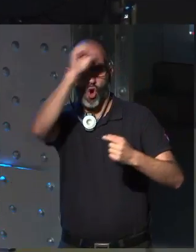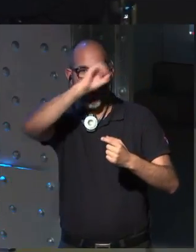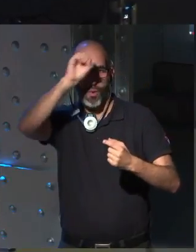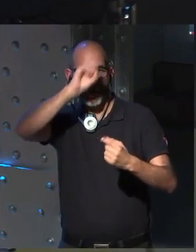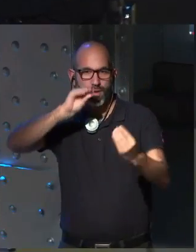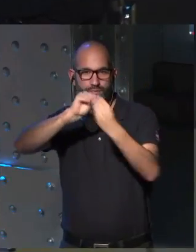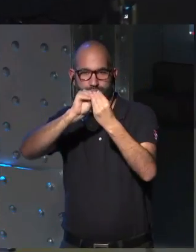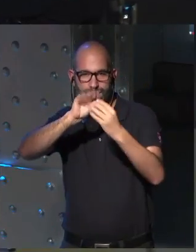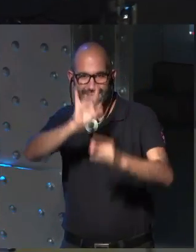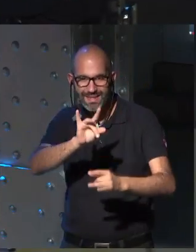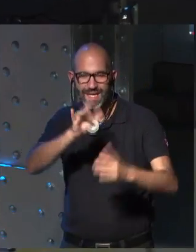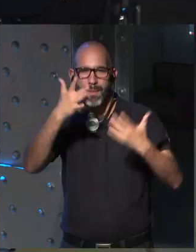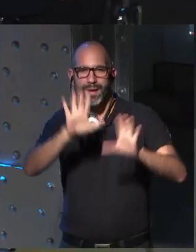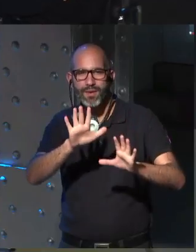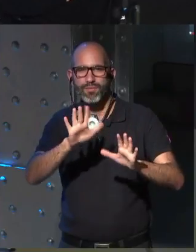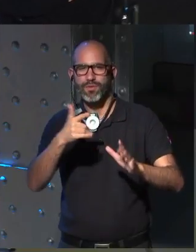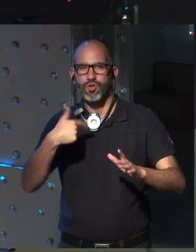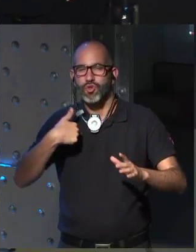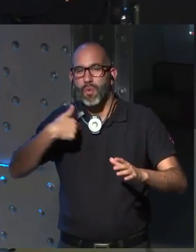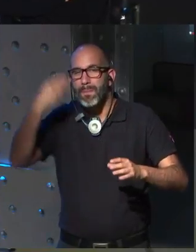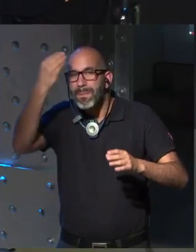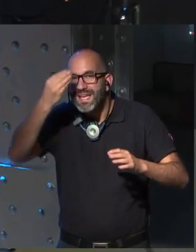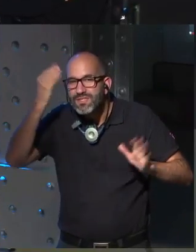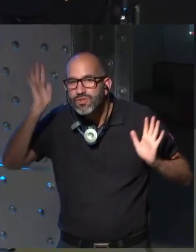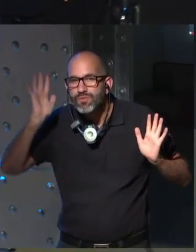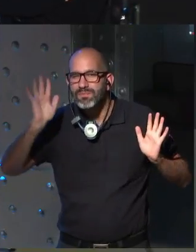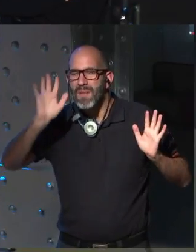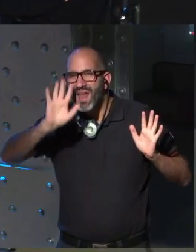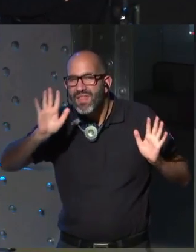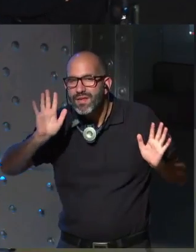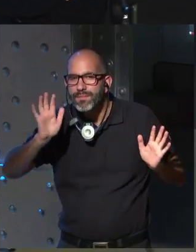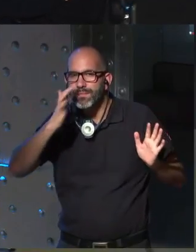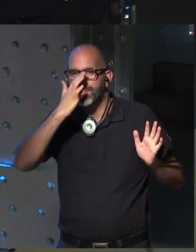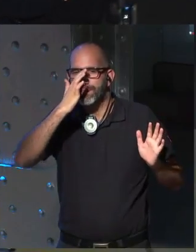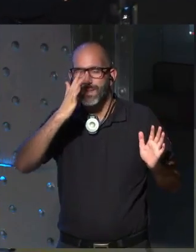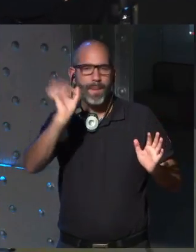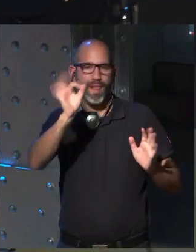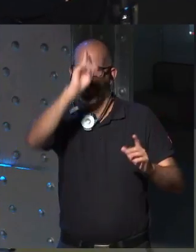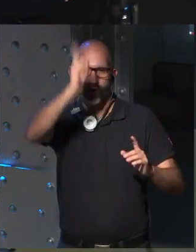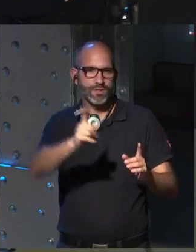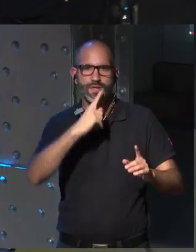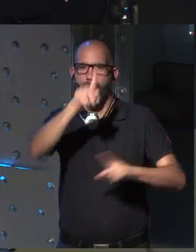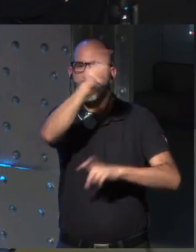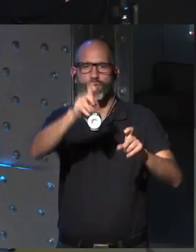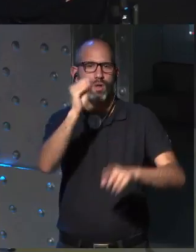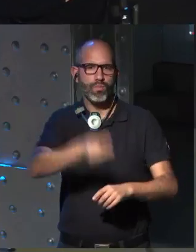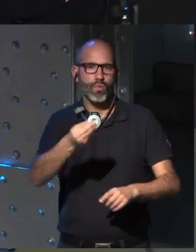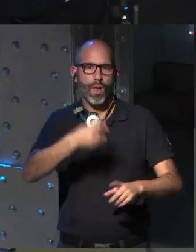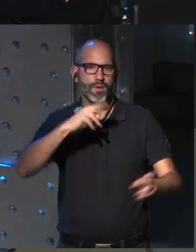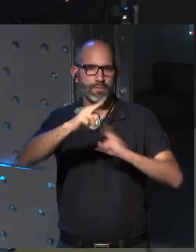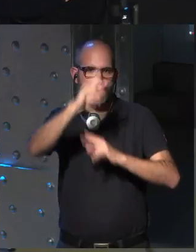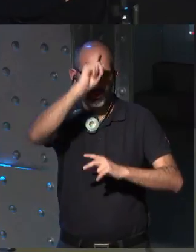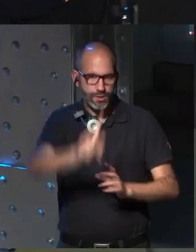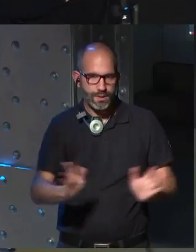but it seems to me that, I don't know, I don't mean to, that's a very good question, and I'm not sure. It seems to me that there are always going to